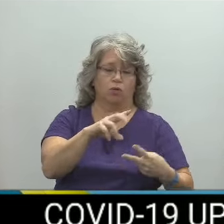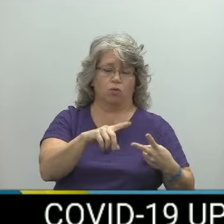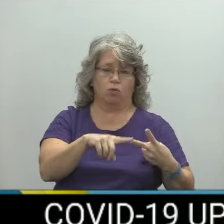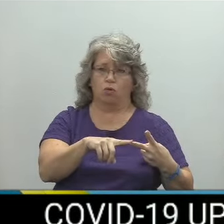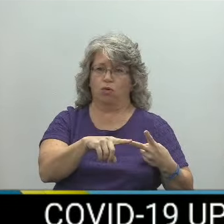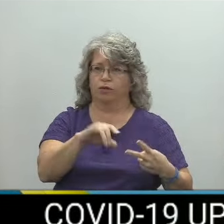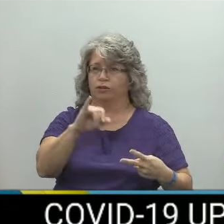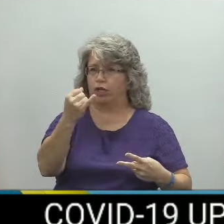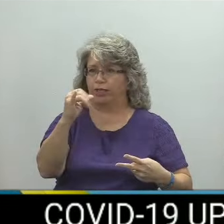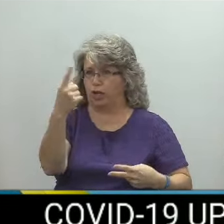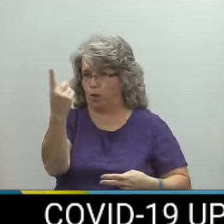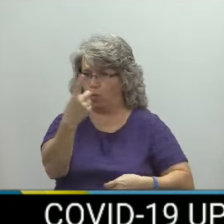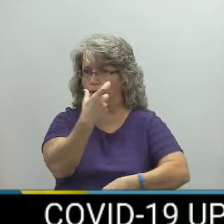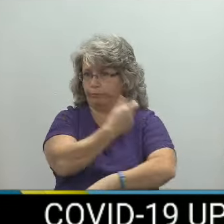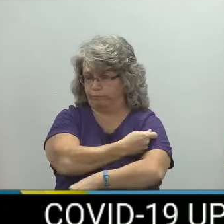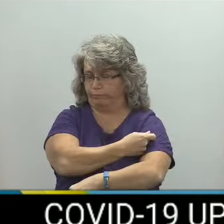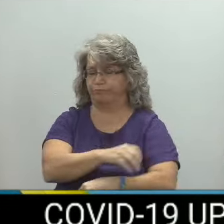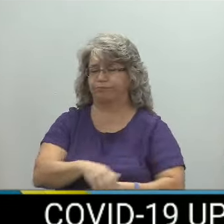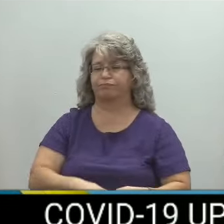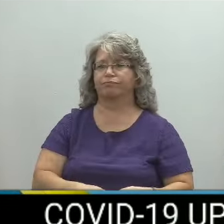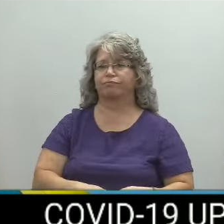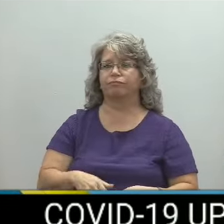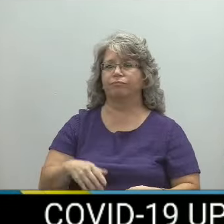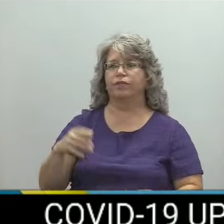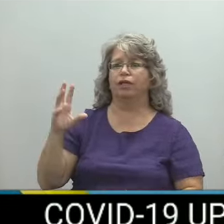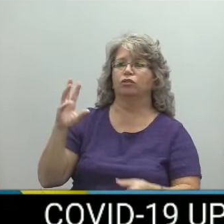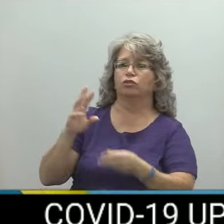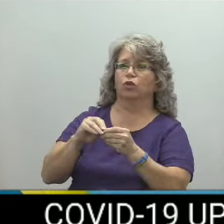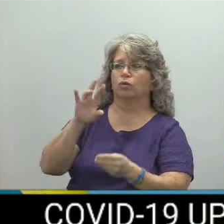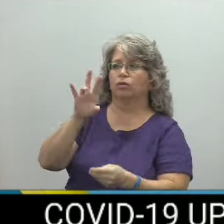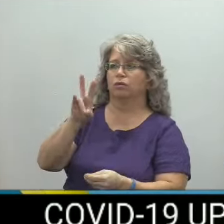1 J&J vaccine, we've had a total of